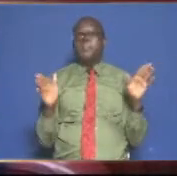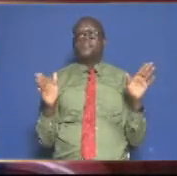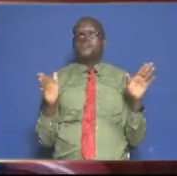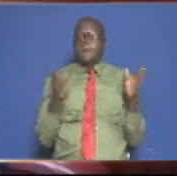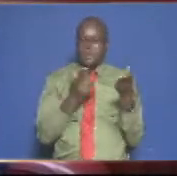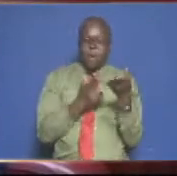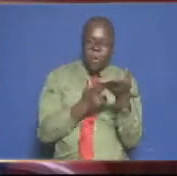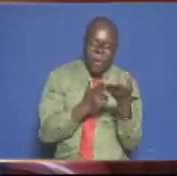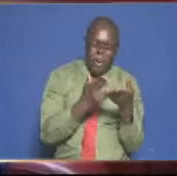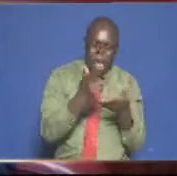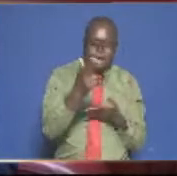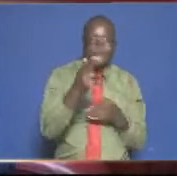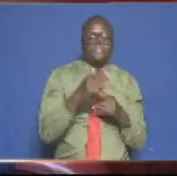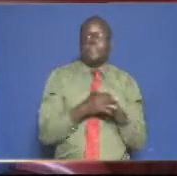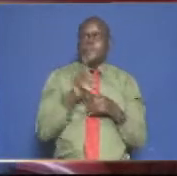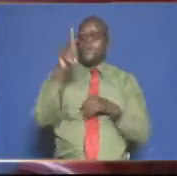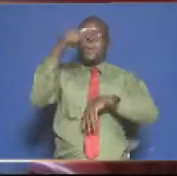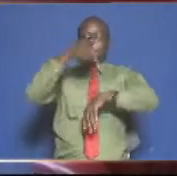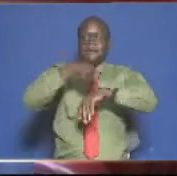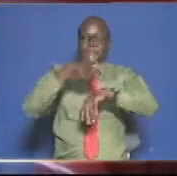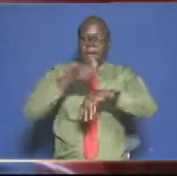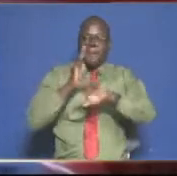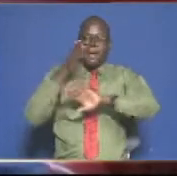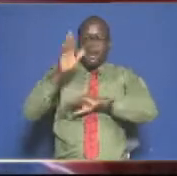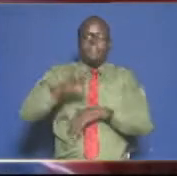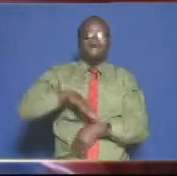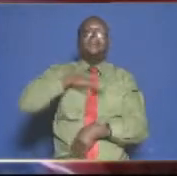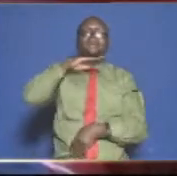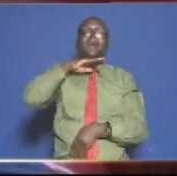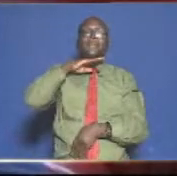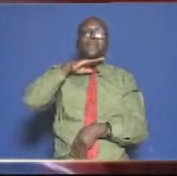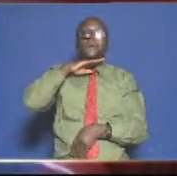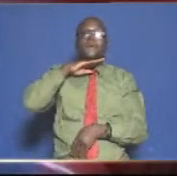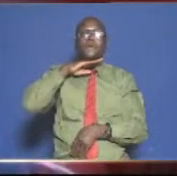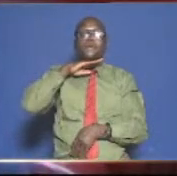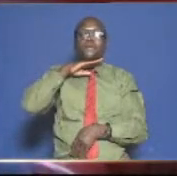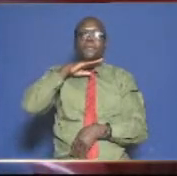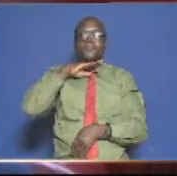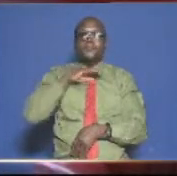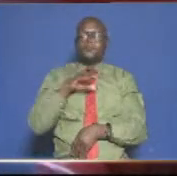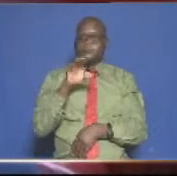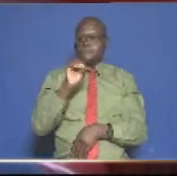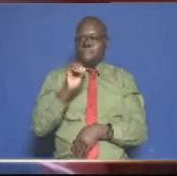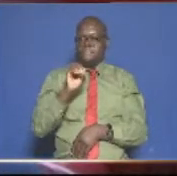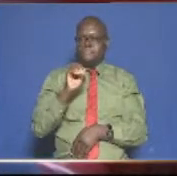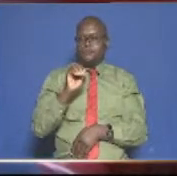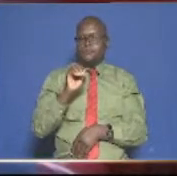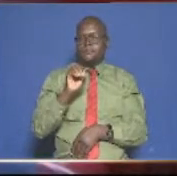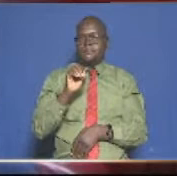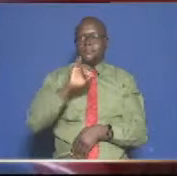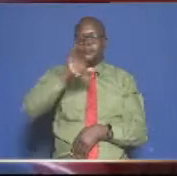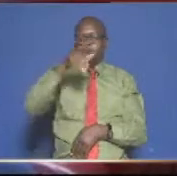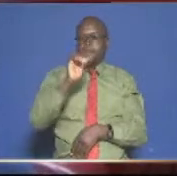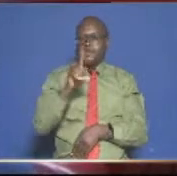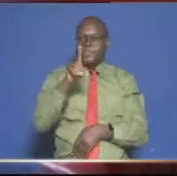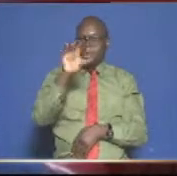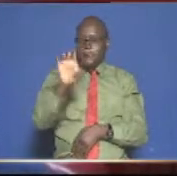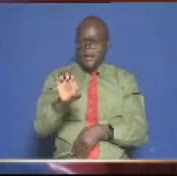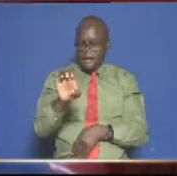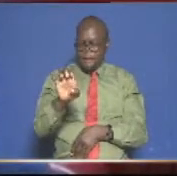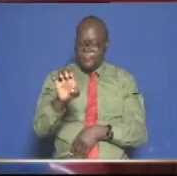honest. There was a time, Mr. Speaker, after the death of the late Joshua Ojode in a grisly